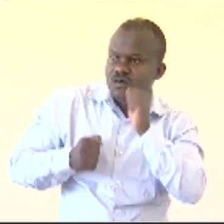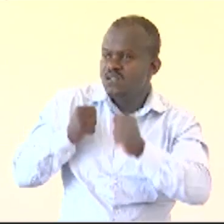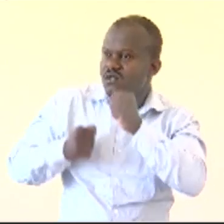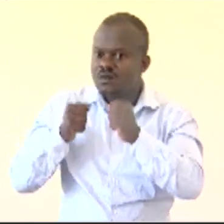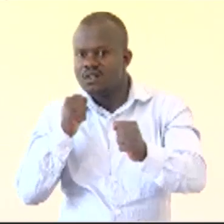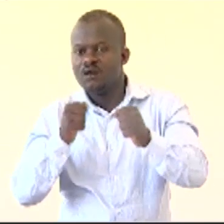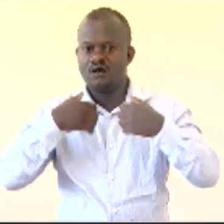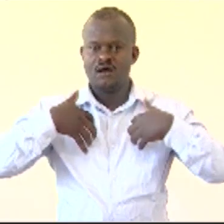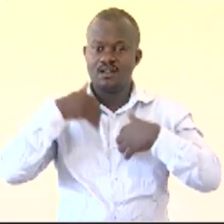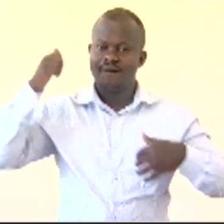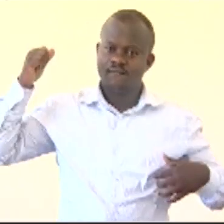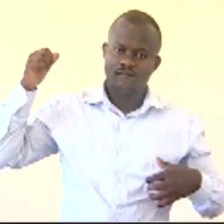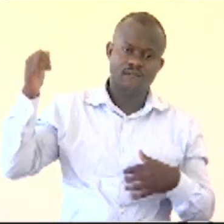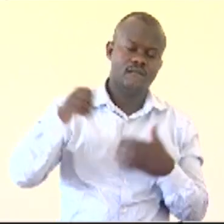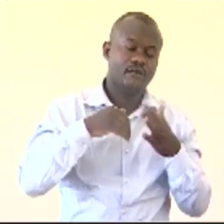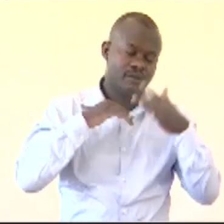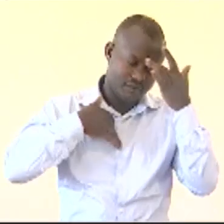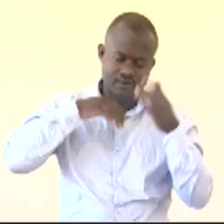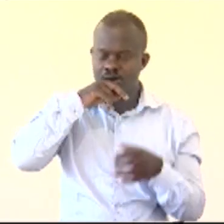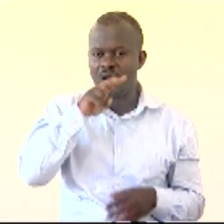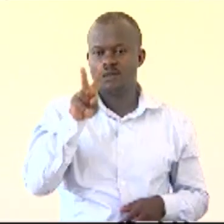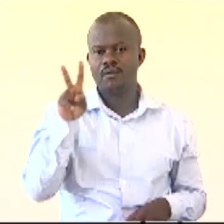been affected by Ebola.